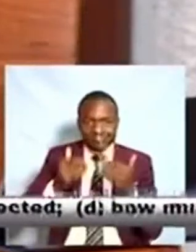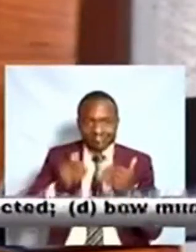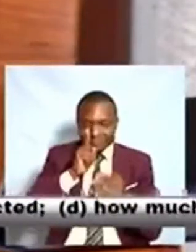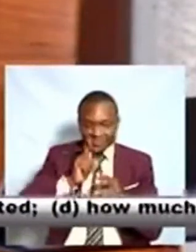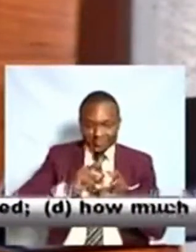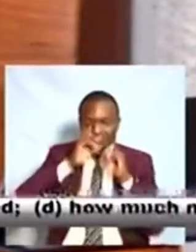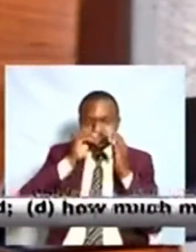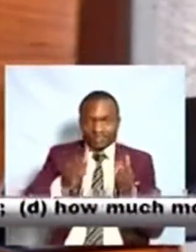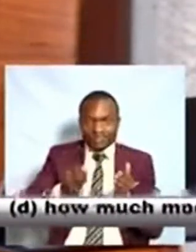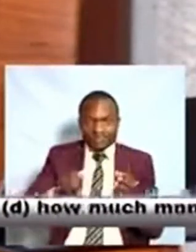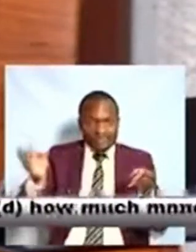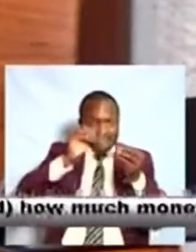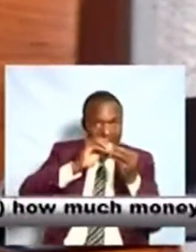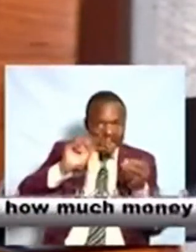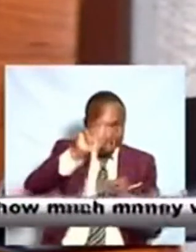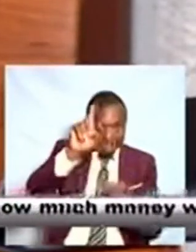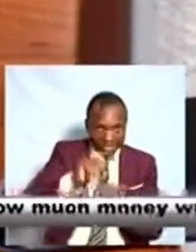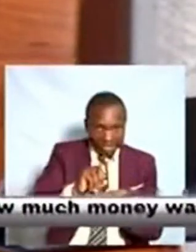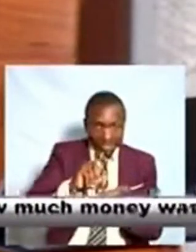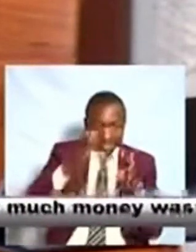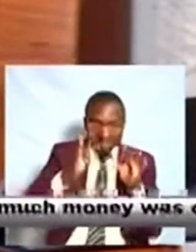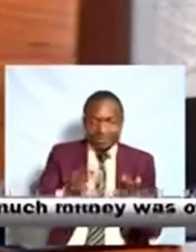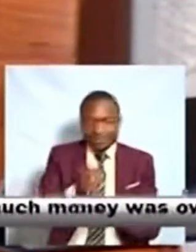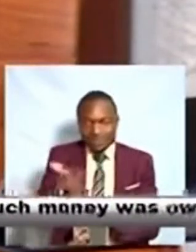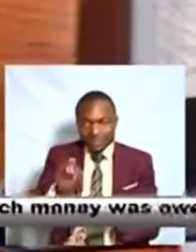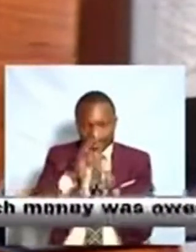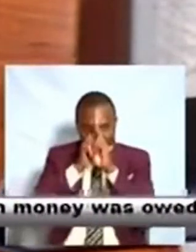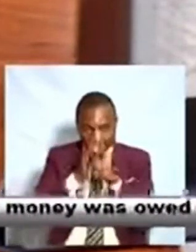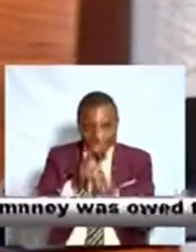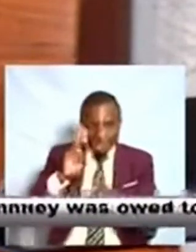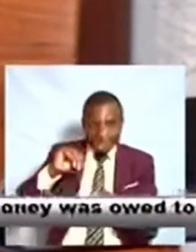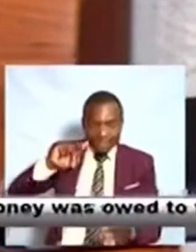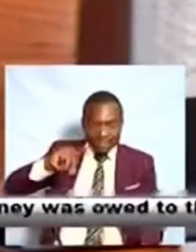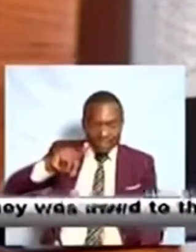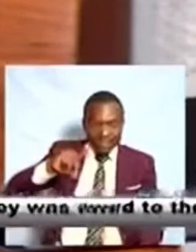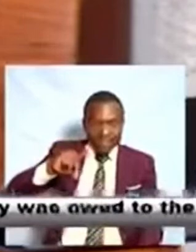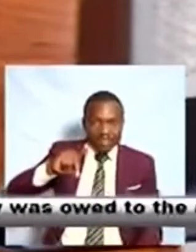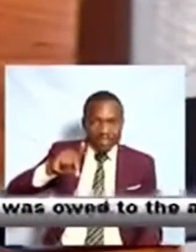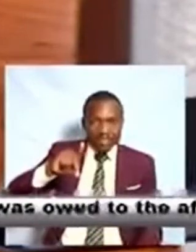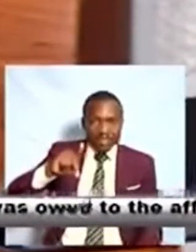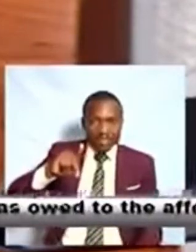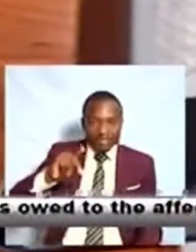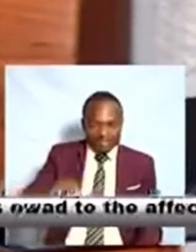you. Supplementary questions, if any. The Honorable Member for